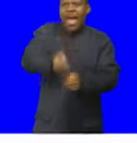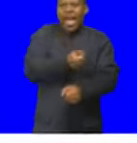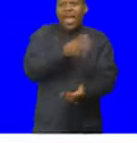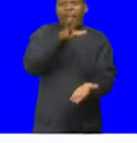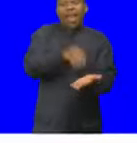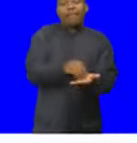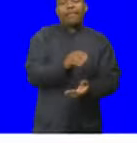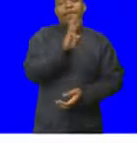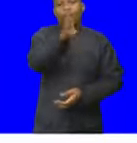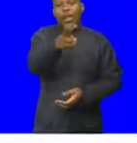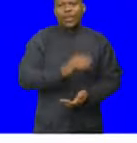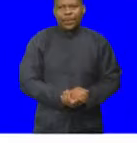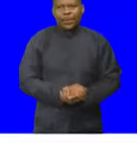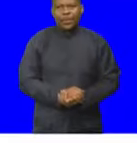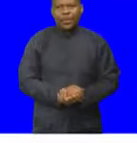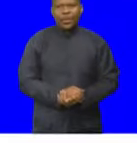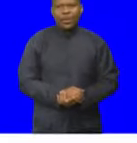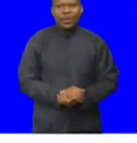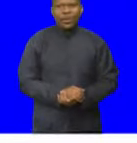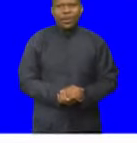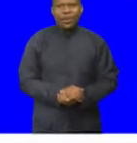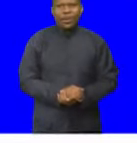ngamandla kunambongwa Dube kamanzini.